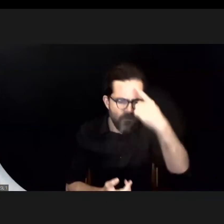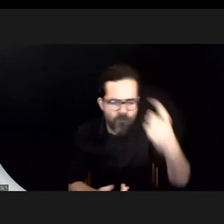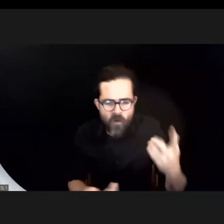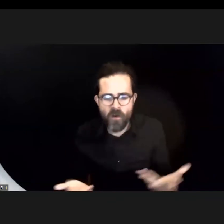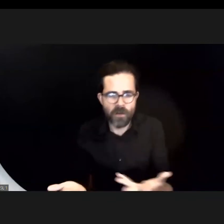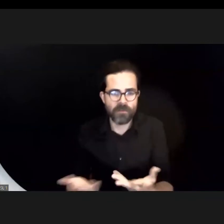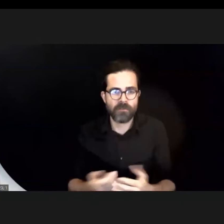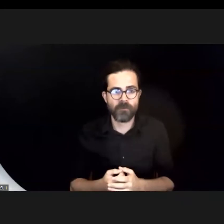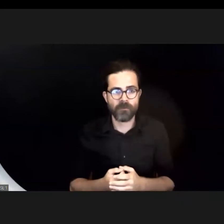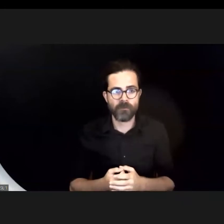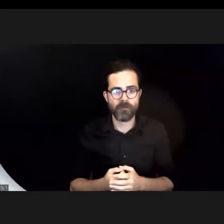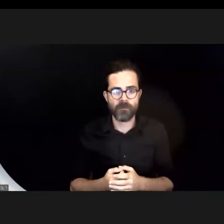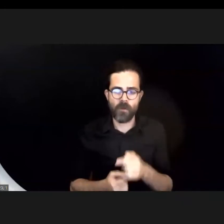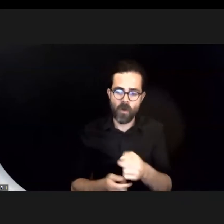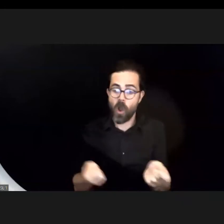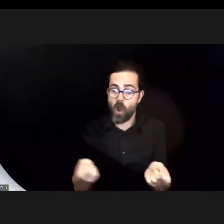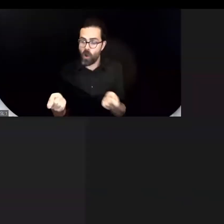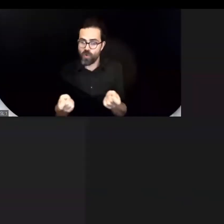is in control?